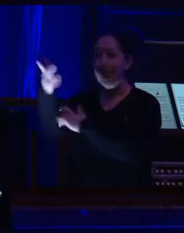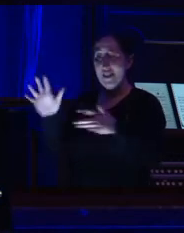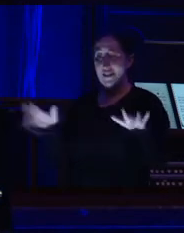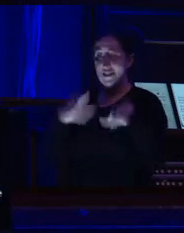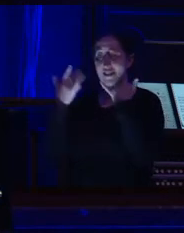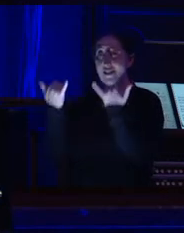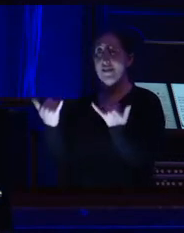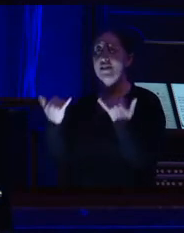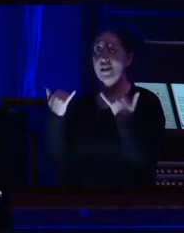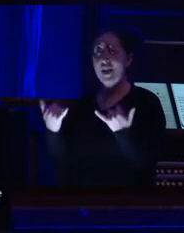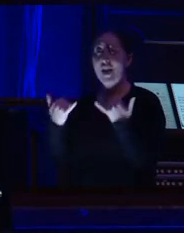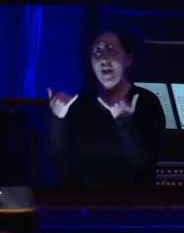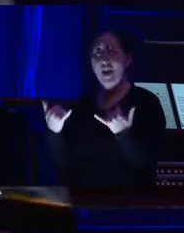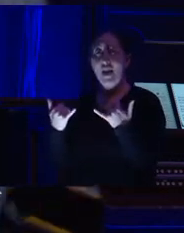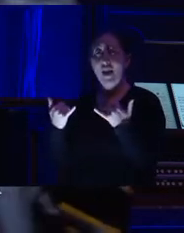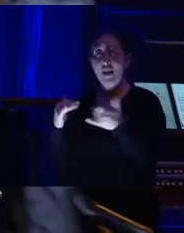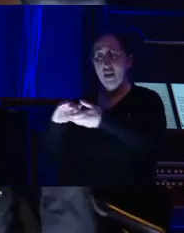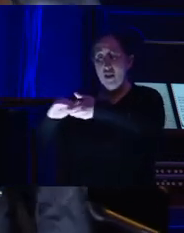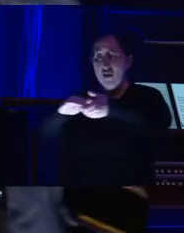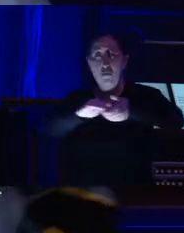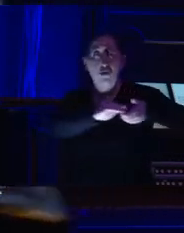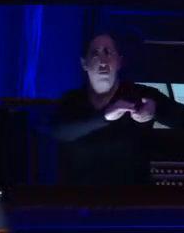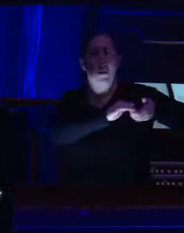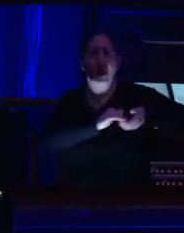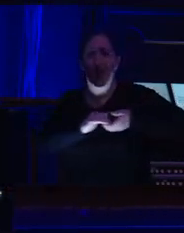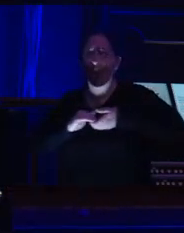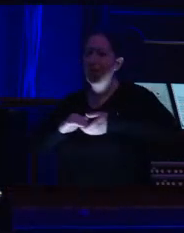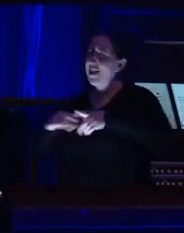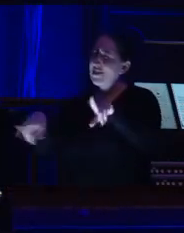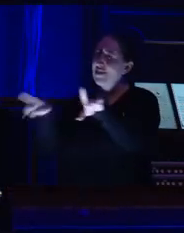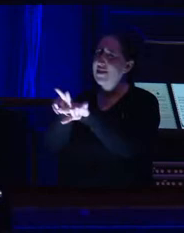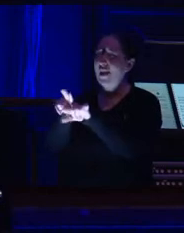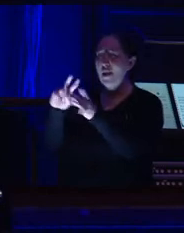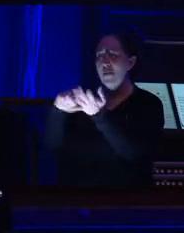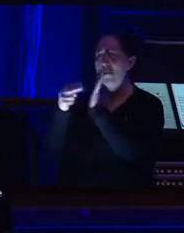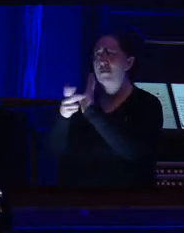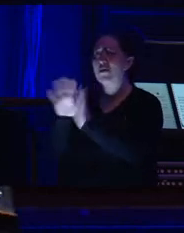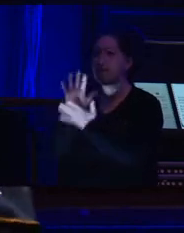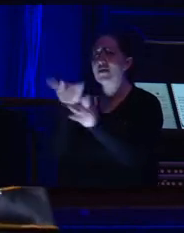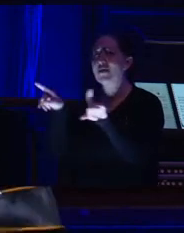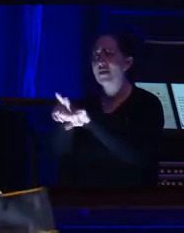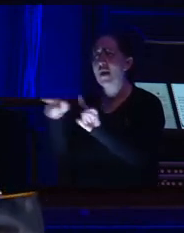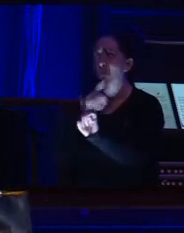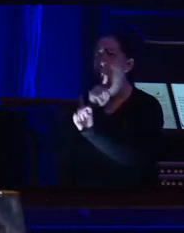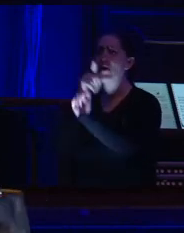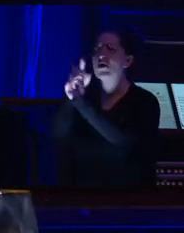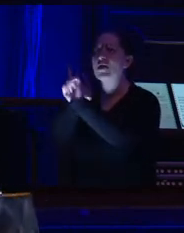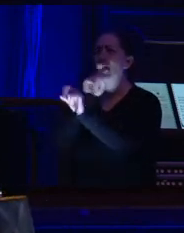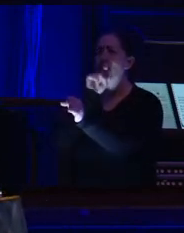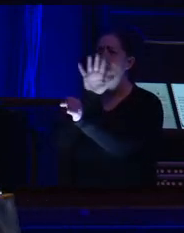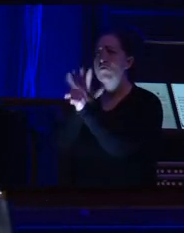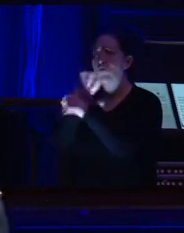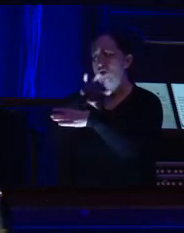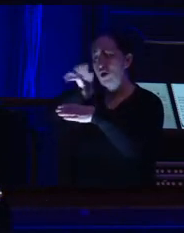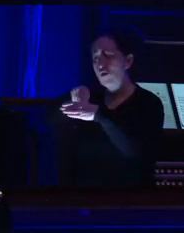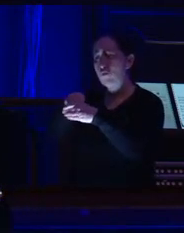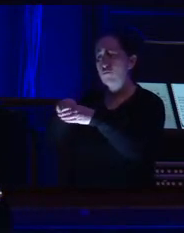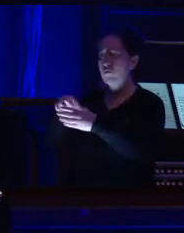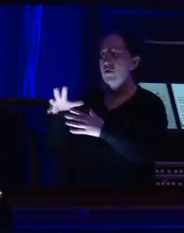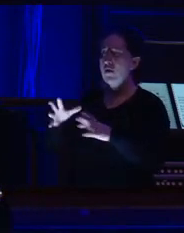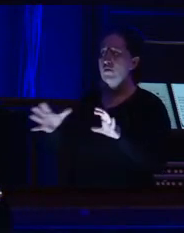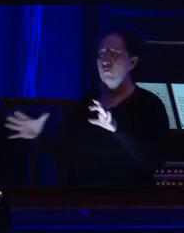Today, let us be united around that same mission and purpose, the same commitment to inclusion and